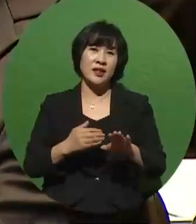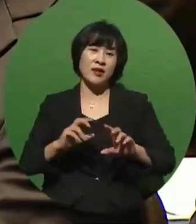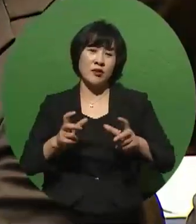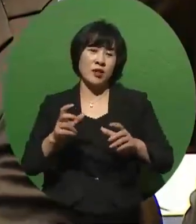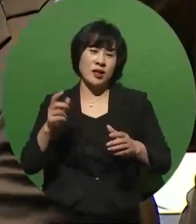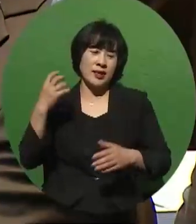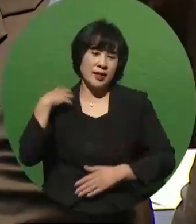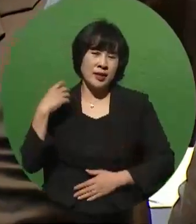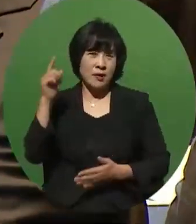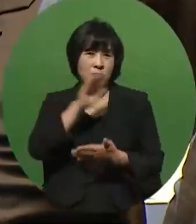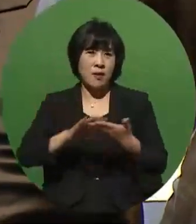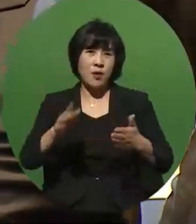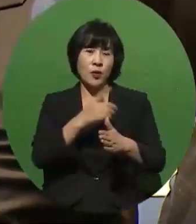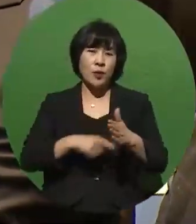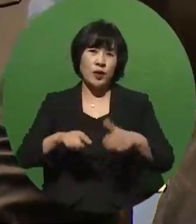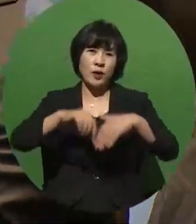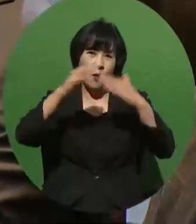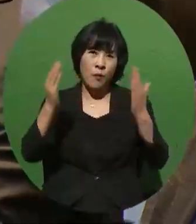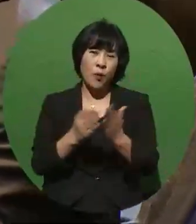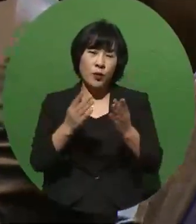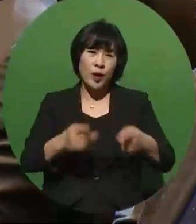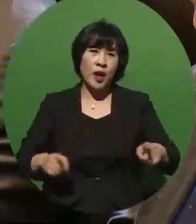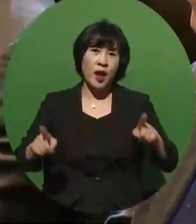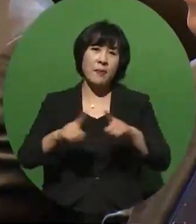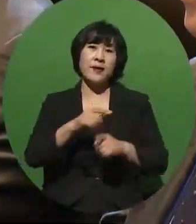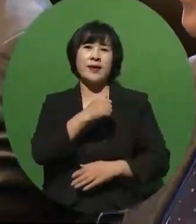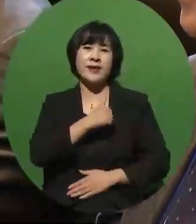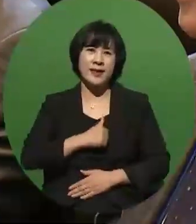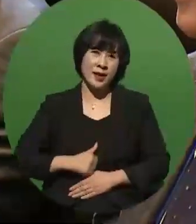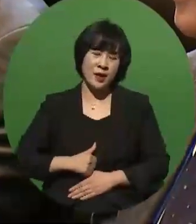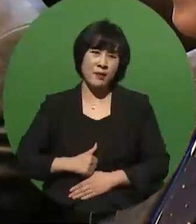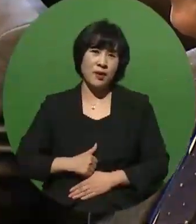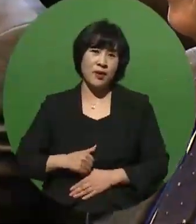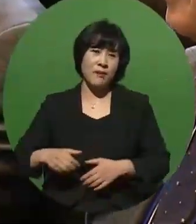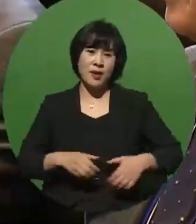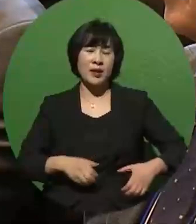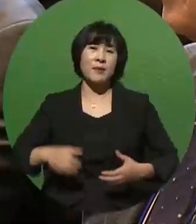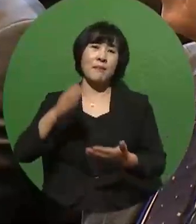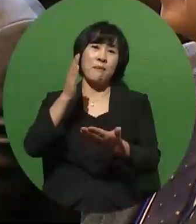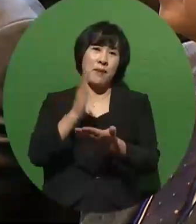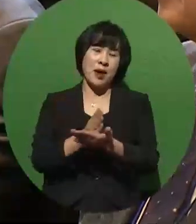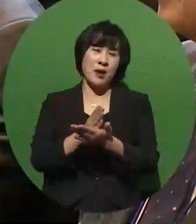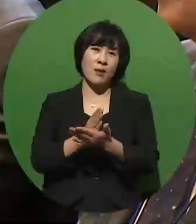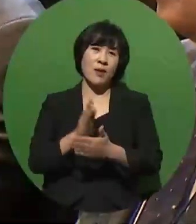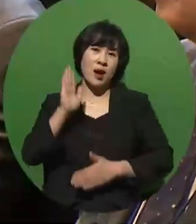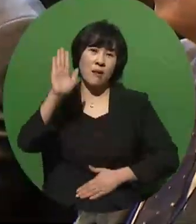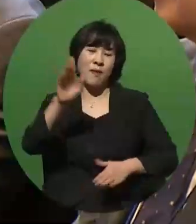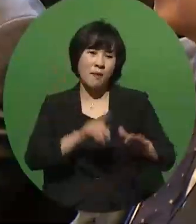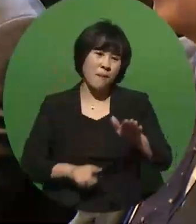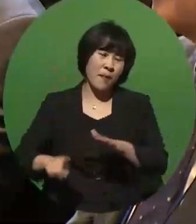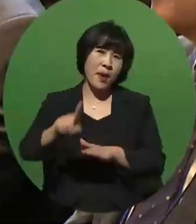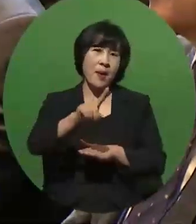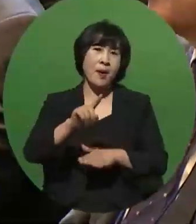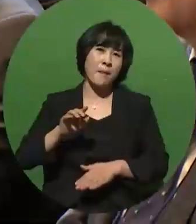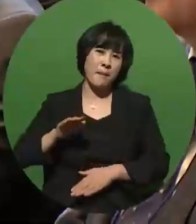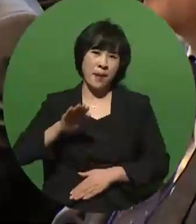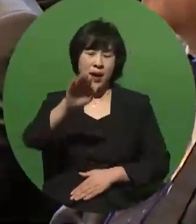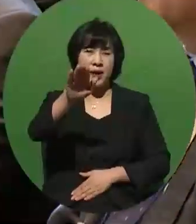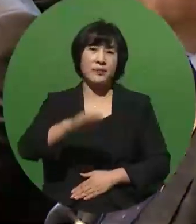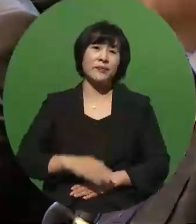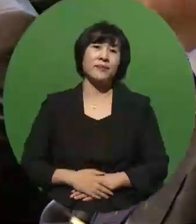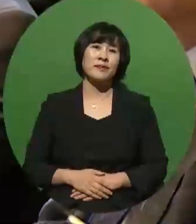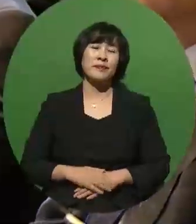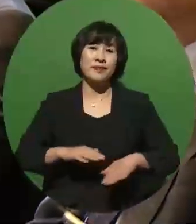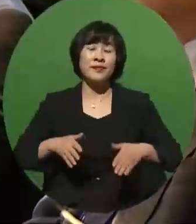Let's persevere and move forward together for global responsibility and peace before it's too